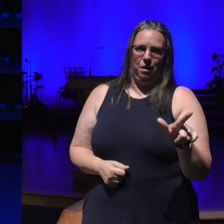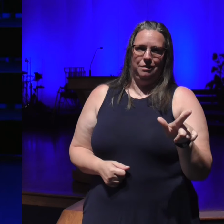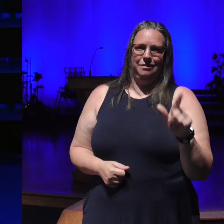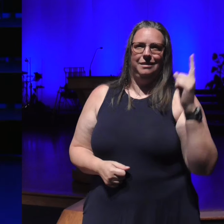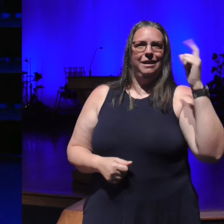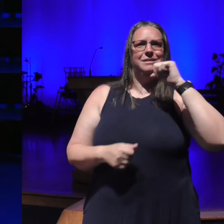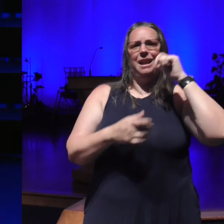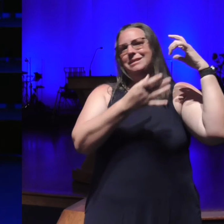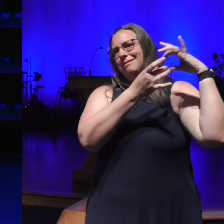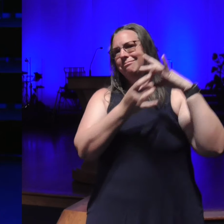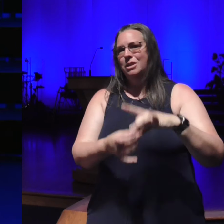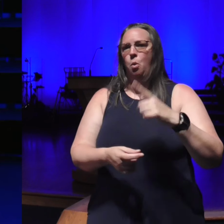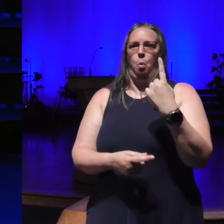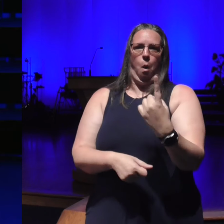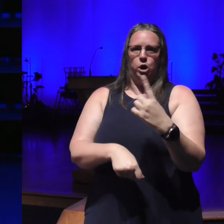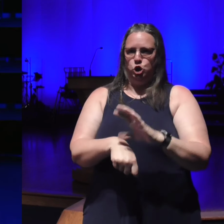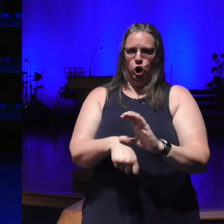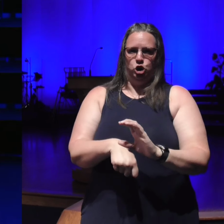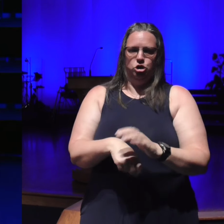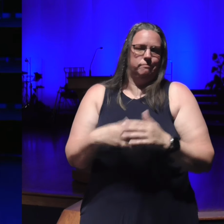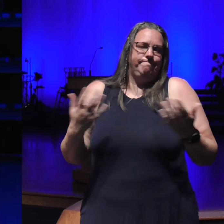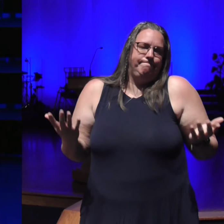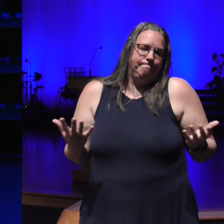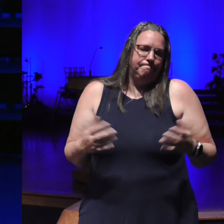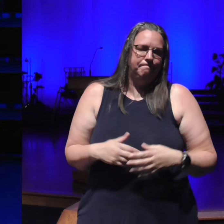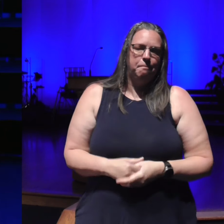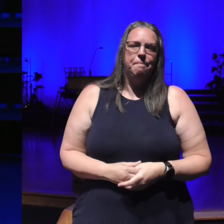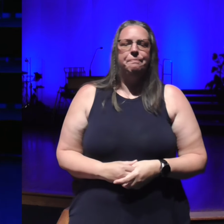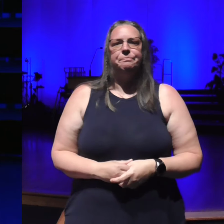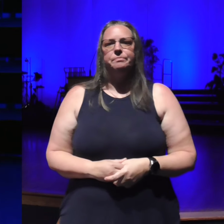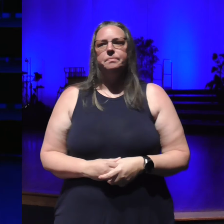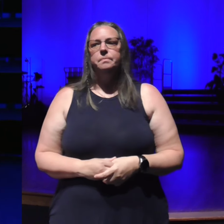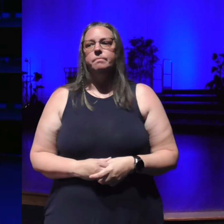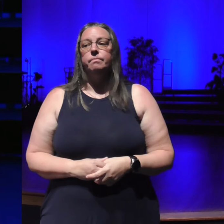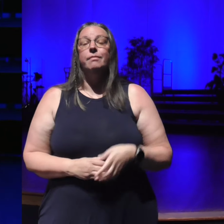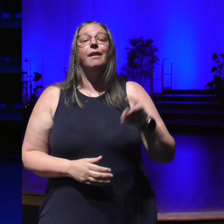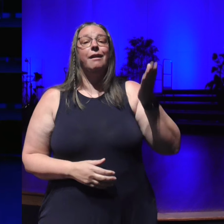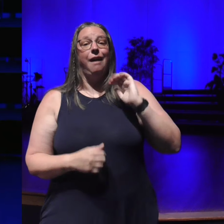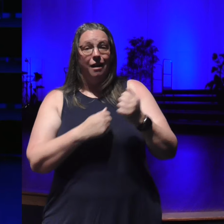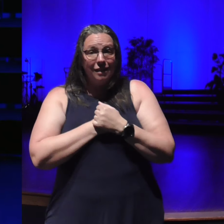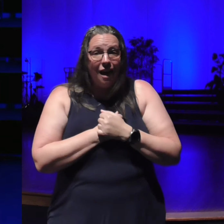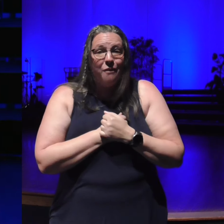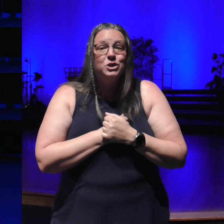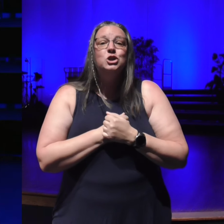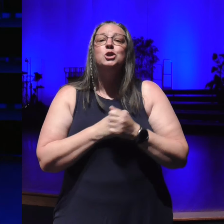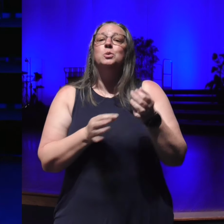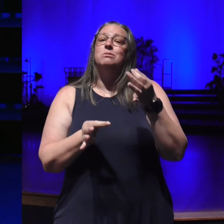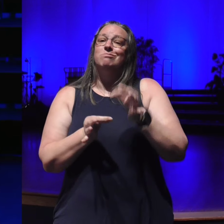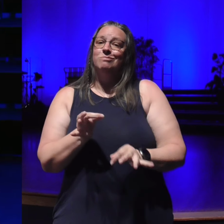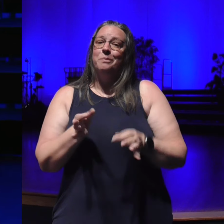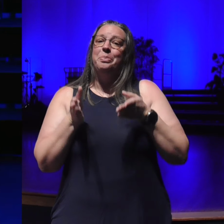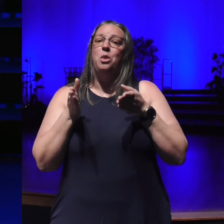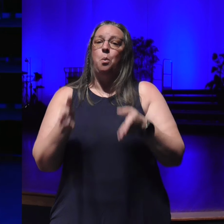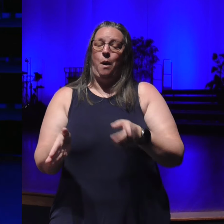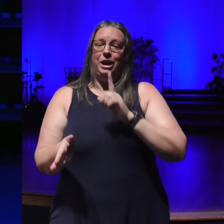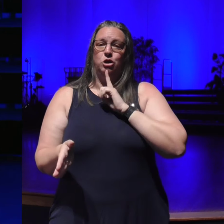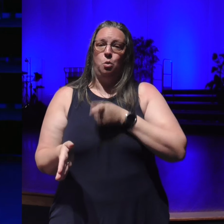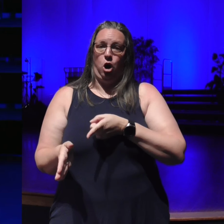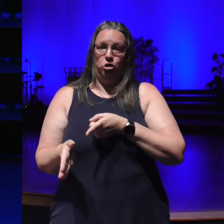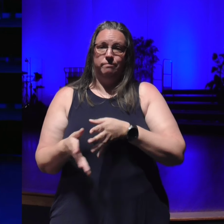church. God belongs to everyone. God loves you just the way you